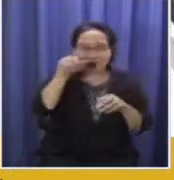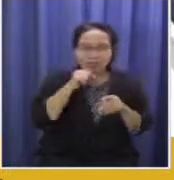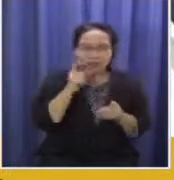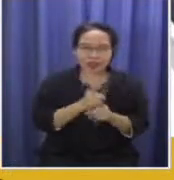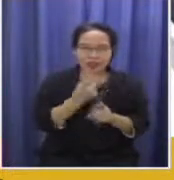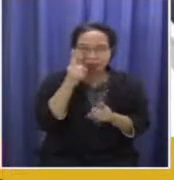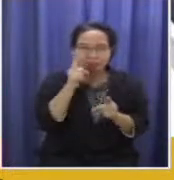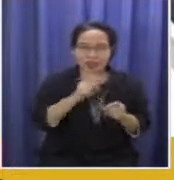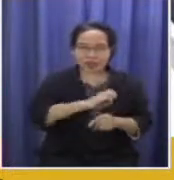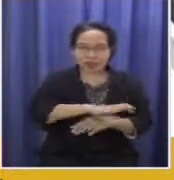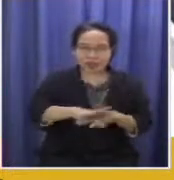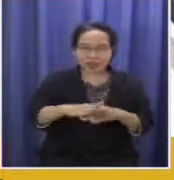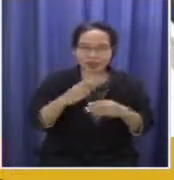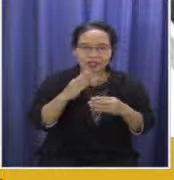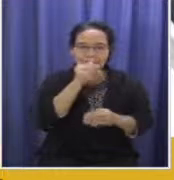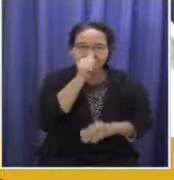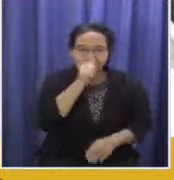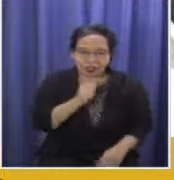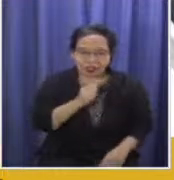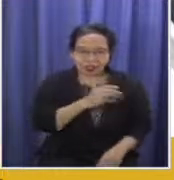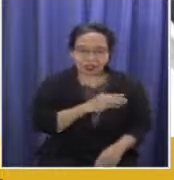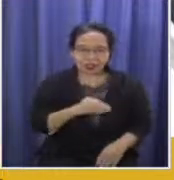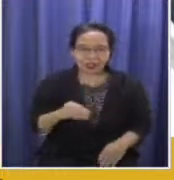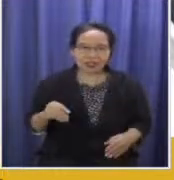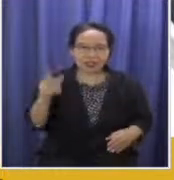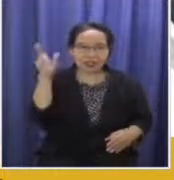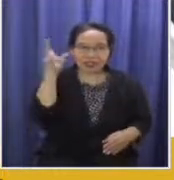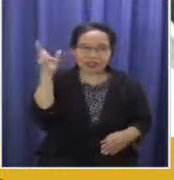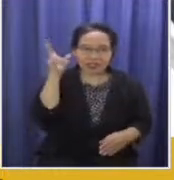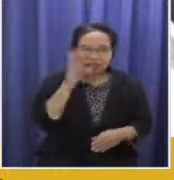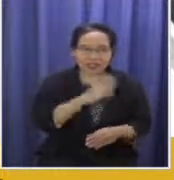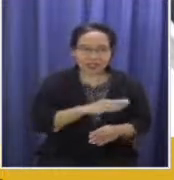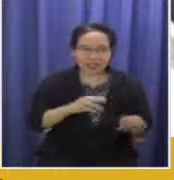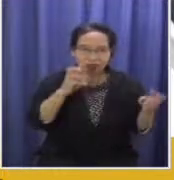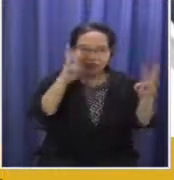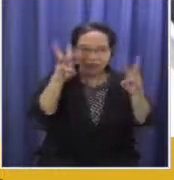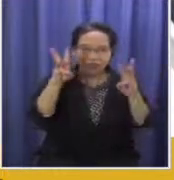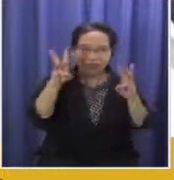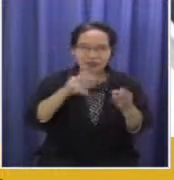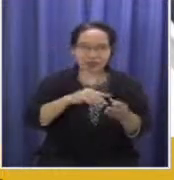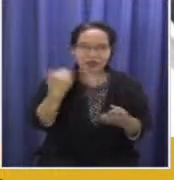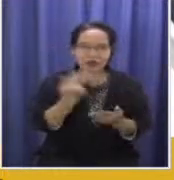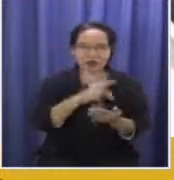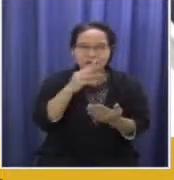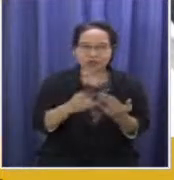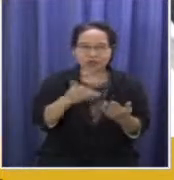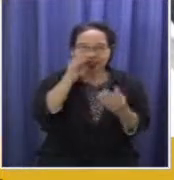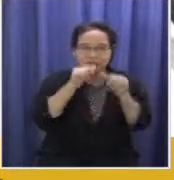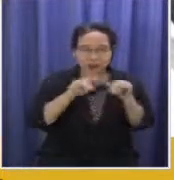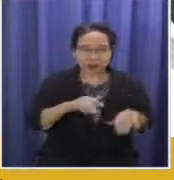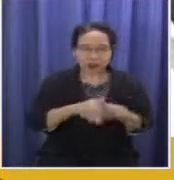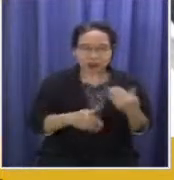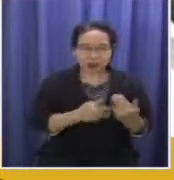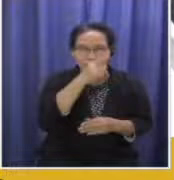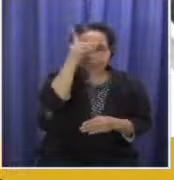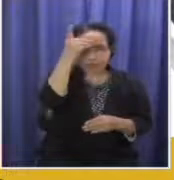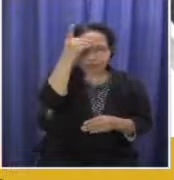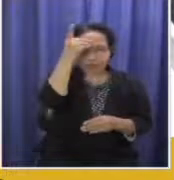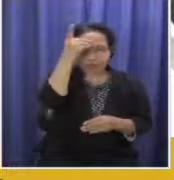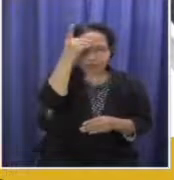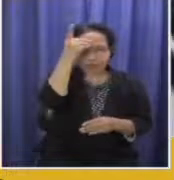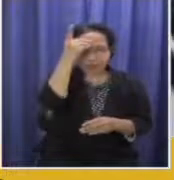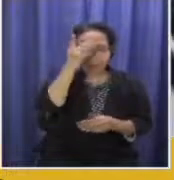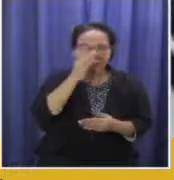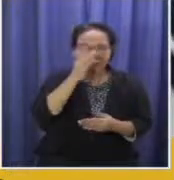sisters, for your effort and patience, listening and watching our program. May God bless you all, Brother Daniel.